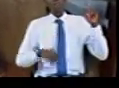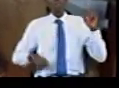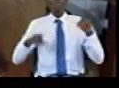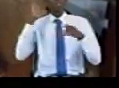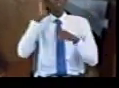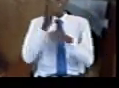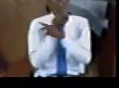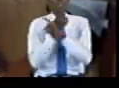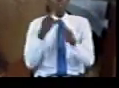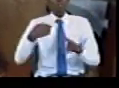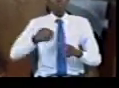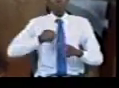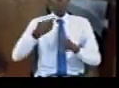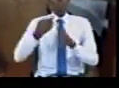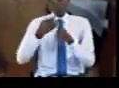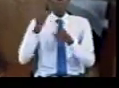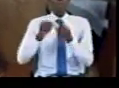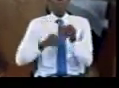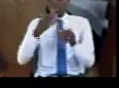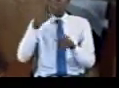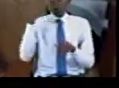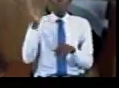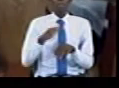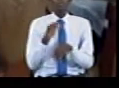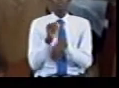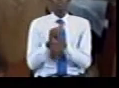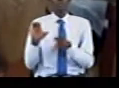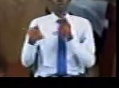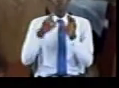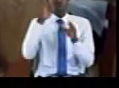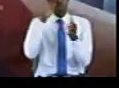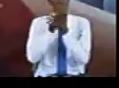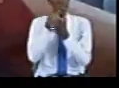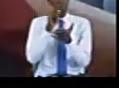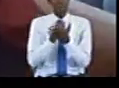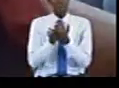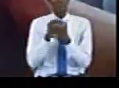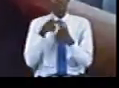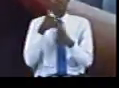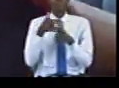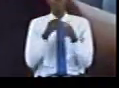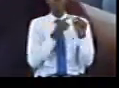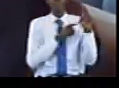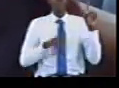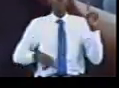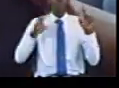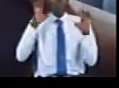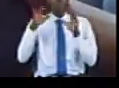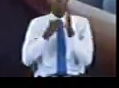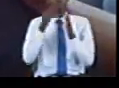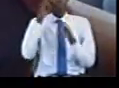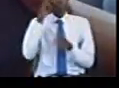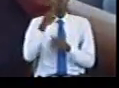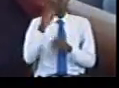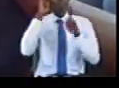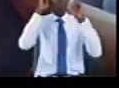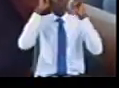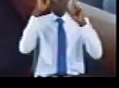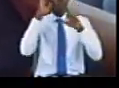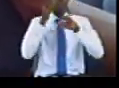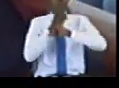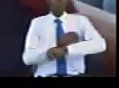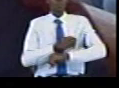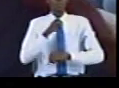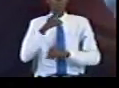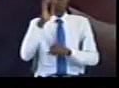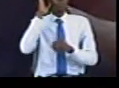shall deliver me from every evil work. Do you believe that? Yes. The Lord will do it. He'll preserve you. Amen. He'll protect